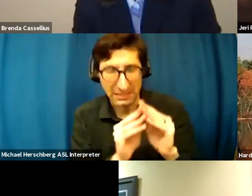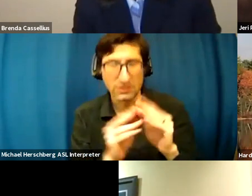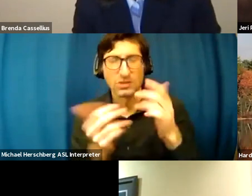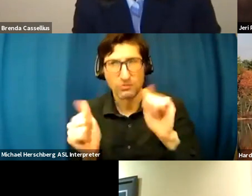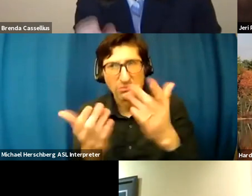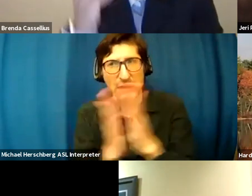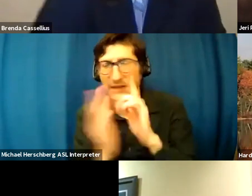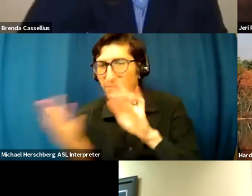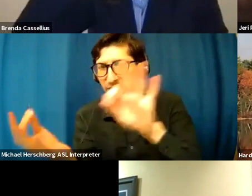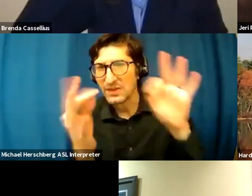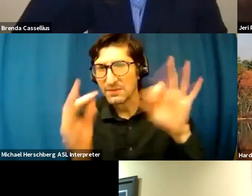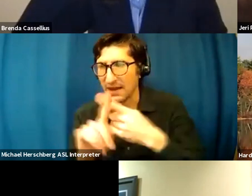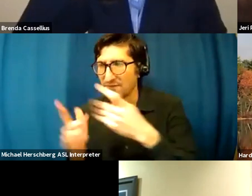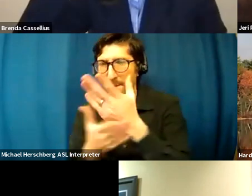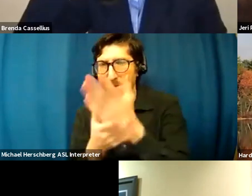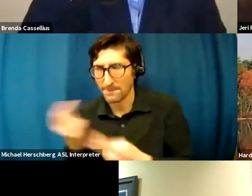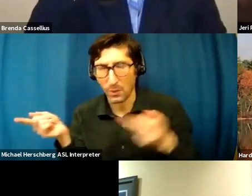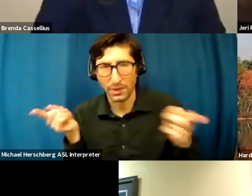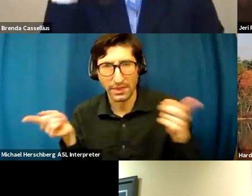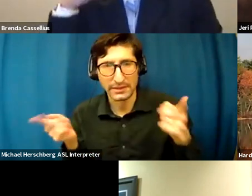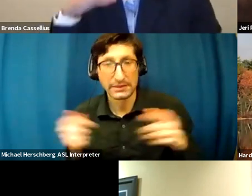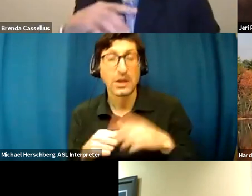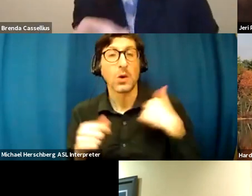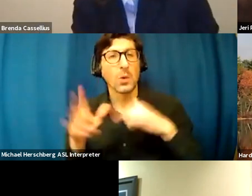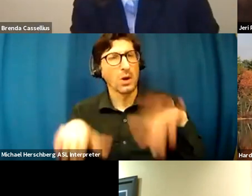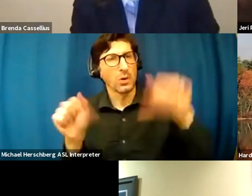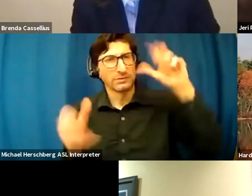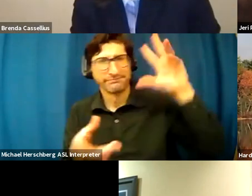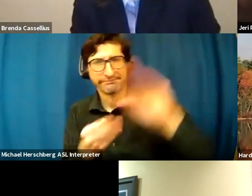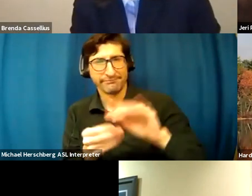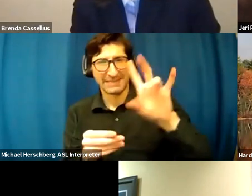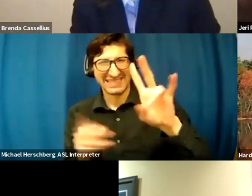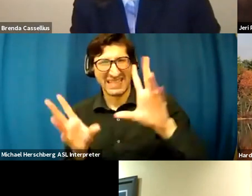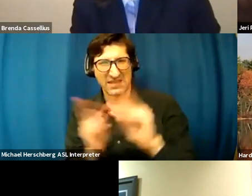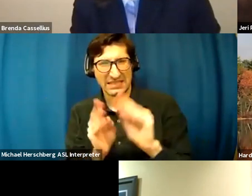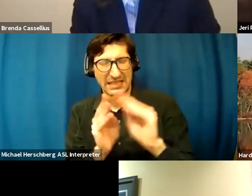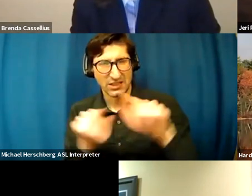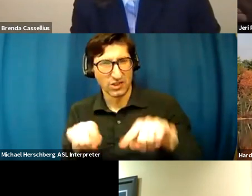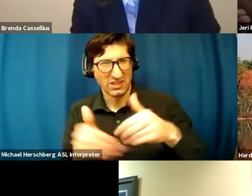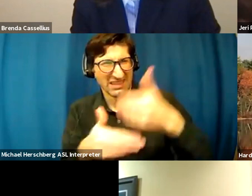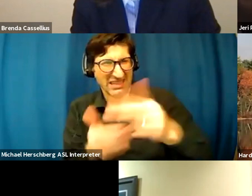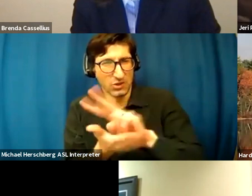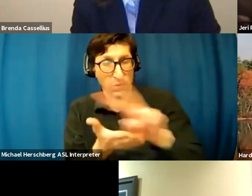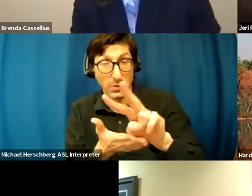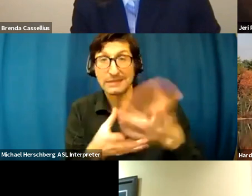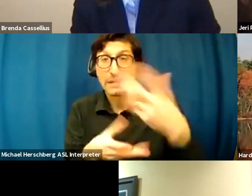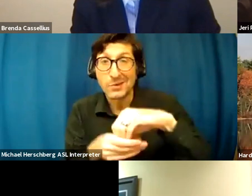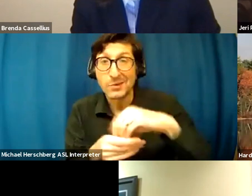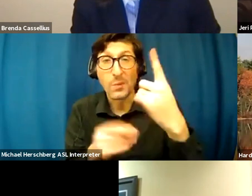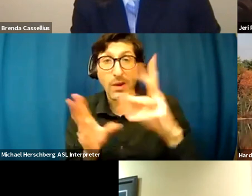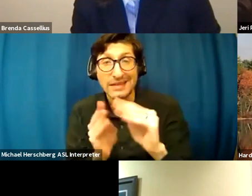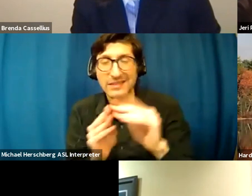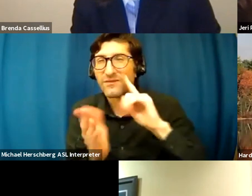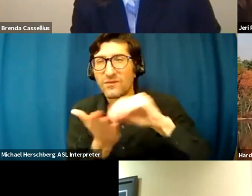and guardrails. We're holding 7 sessions in the next 2 weeks, including a student session co-hosted